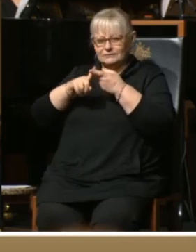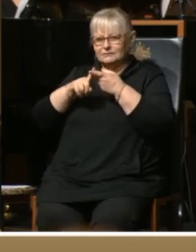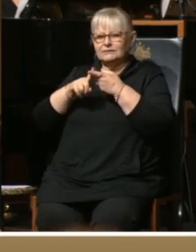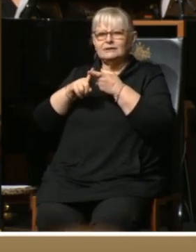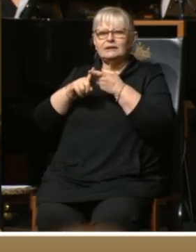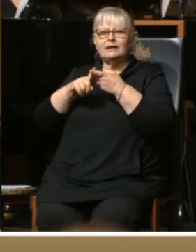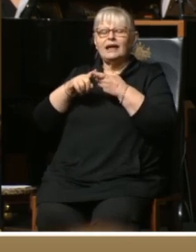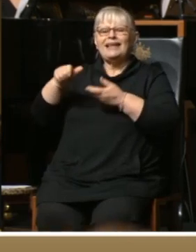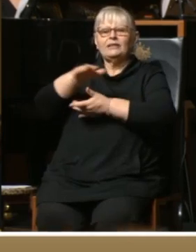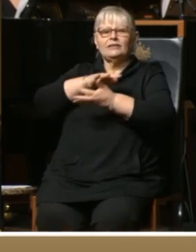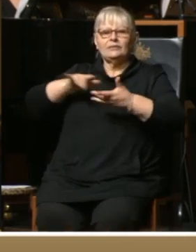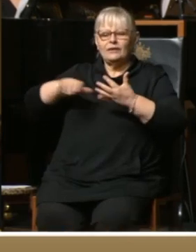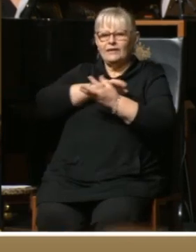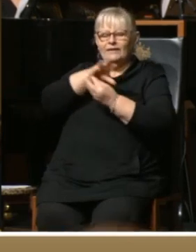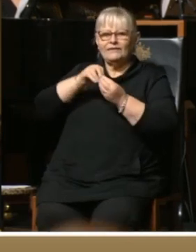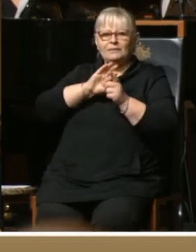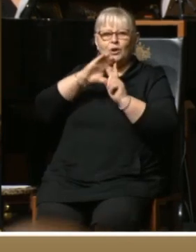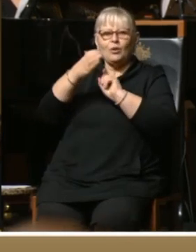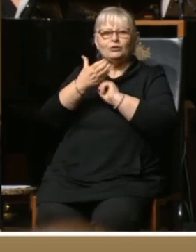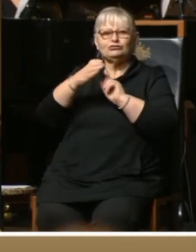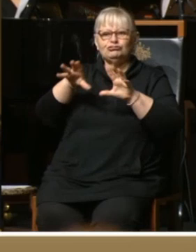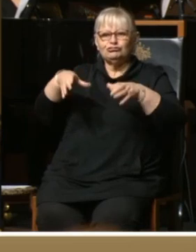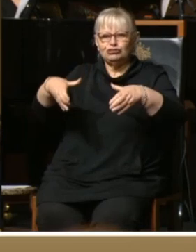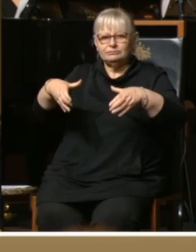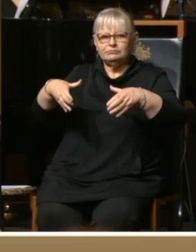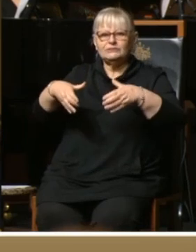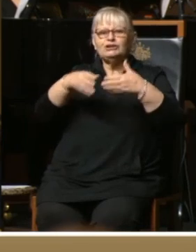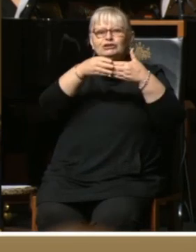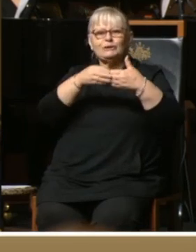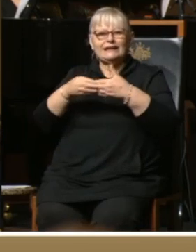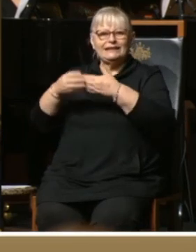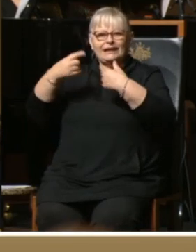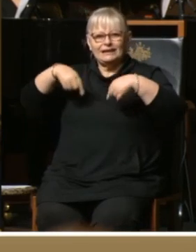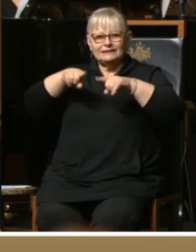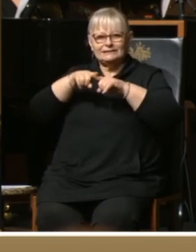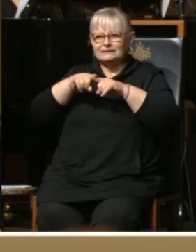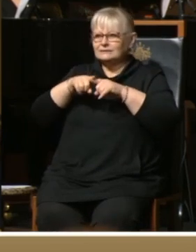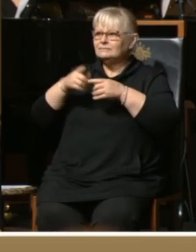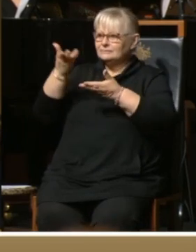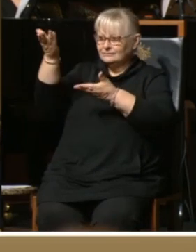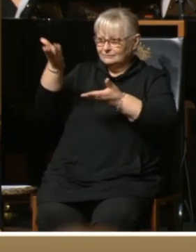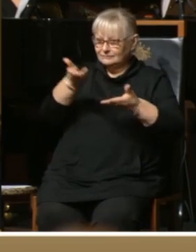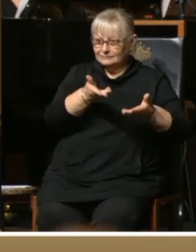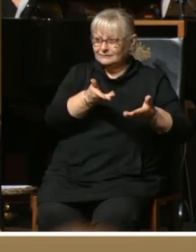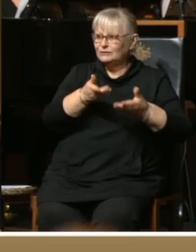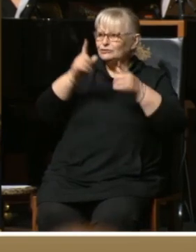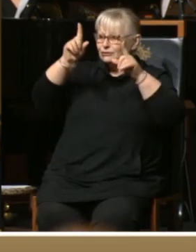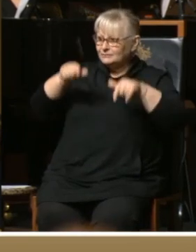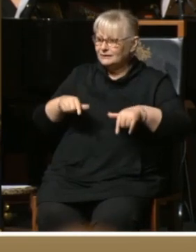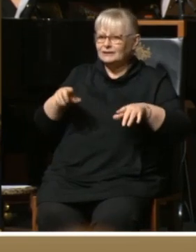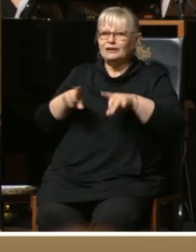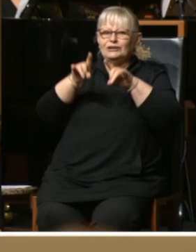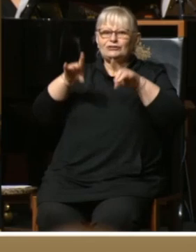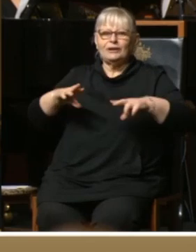and the Ngambri Family Cultural Group to lead the presiding officers into the Great Hall to commence the Australian